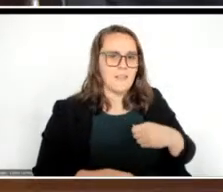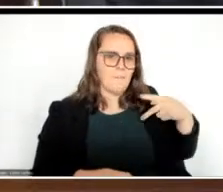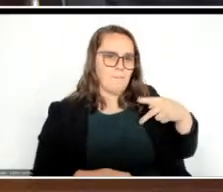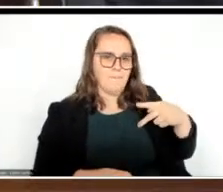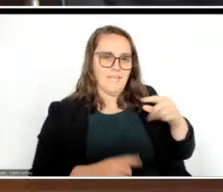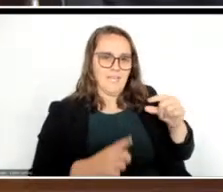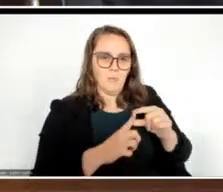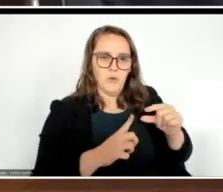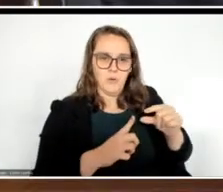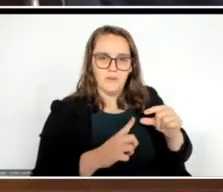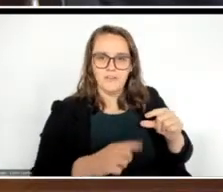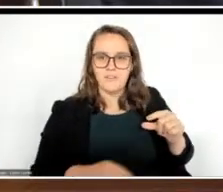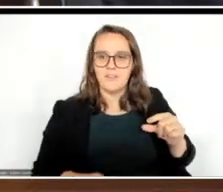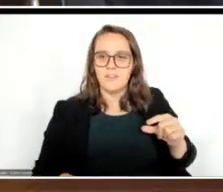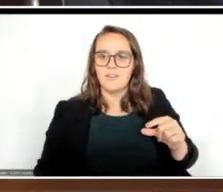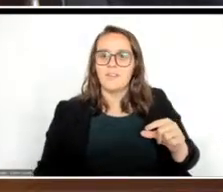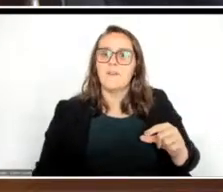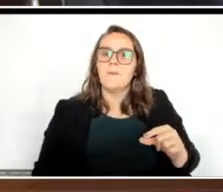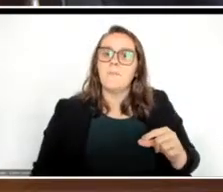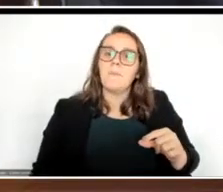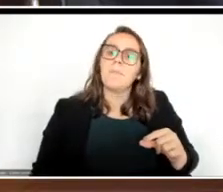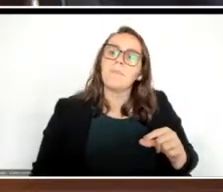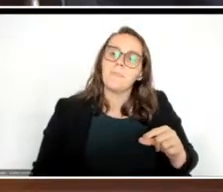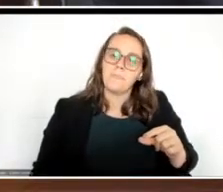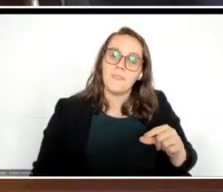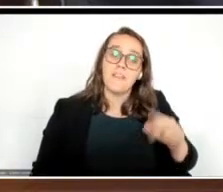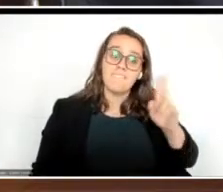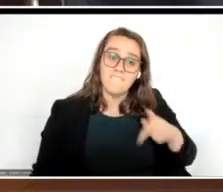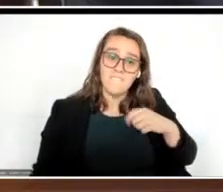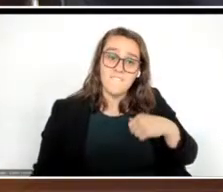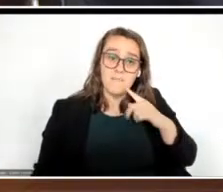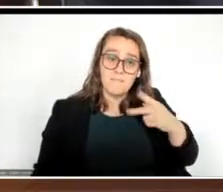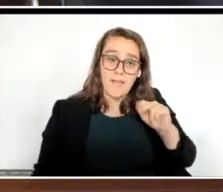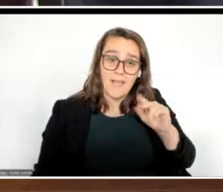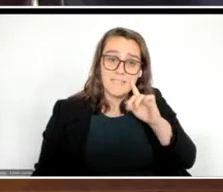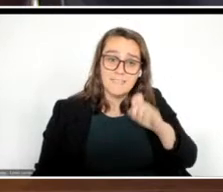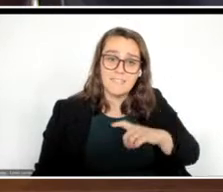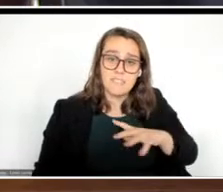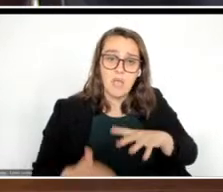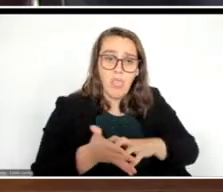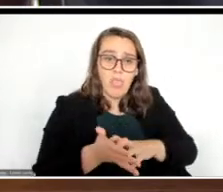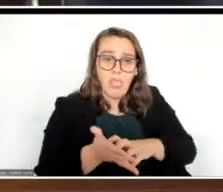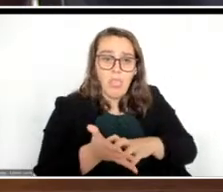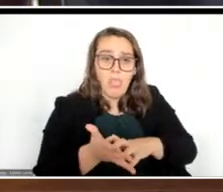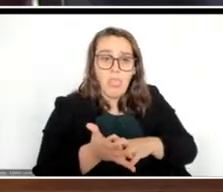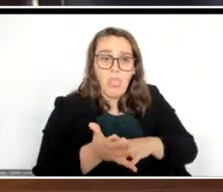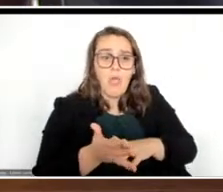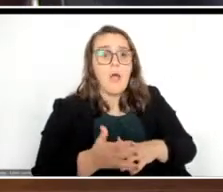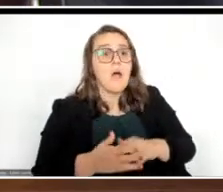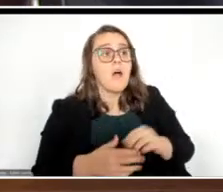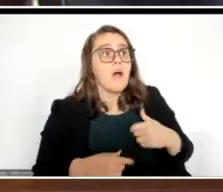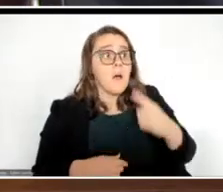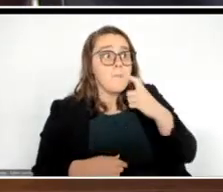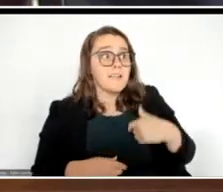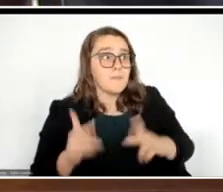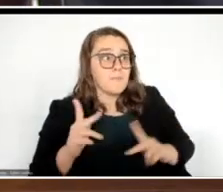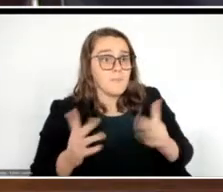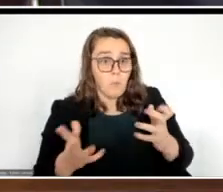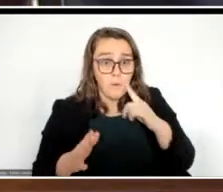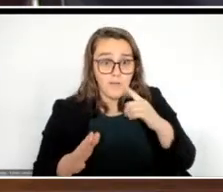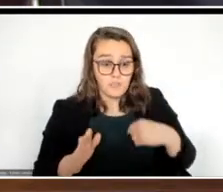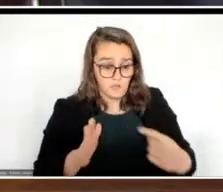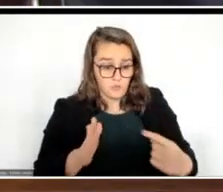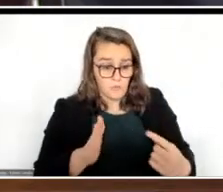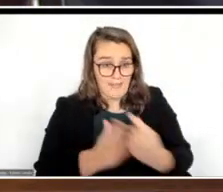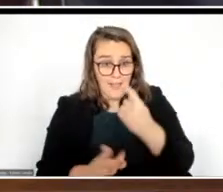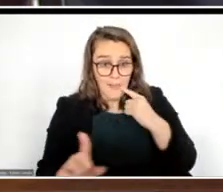But Vice President Pence didn't waver even when his own life was endangered by President Trump and the rioters at the Capitol on January 6th, as you'll